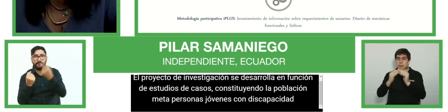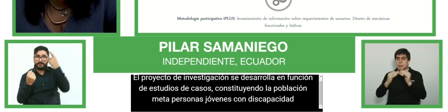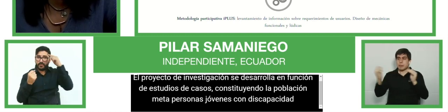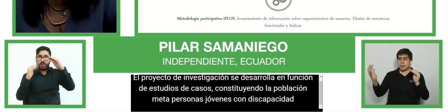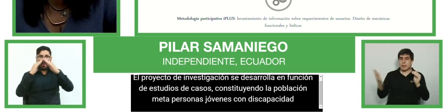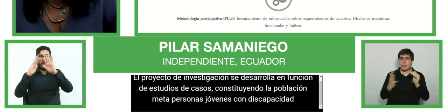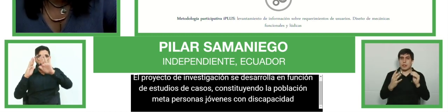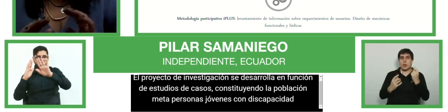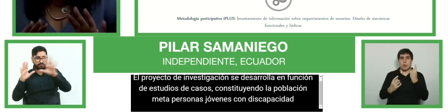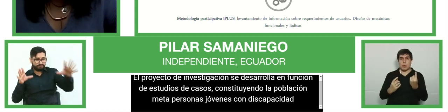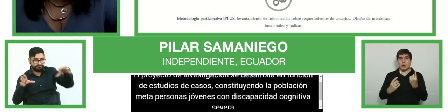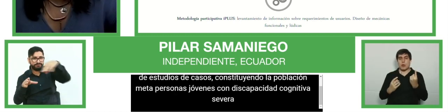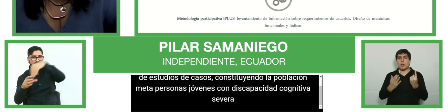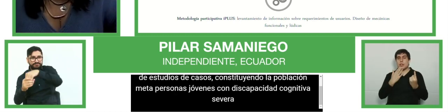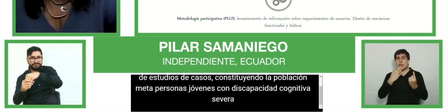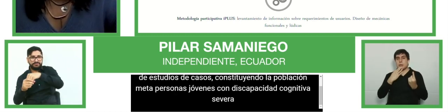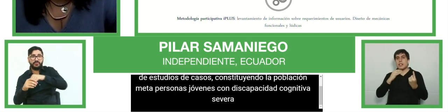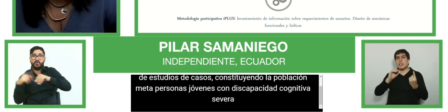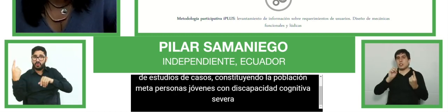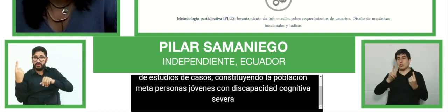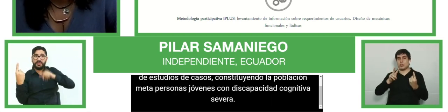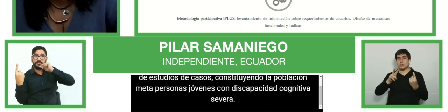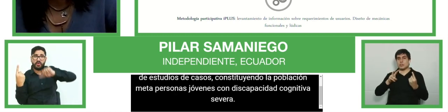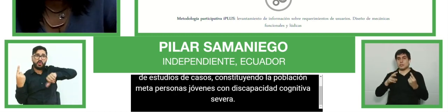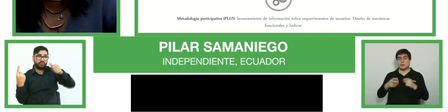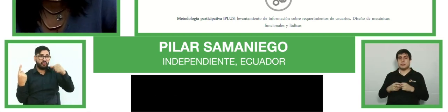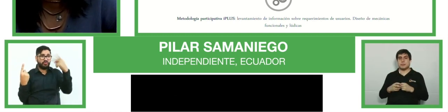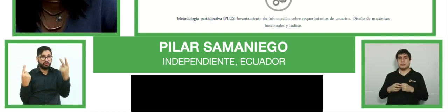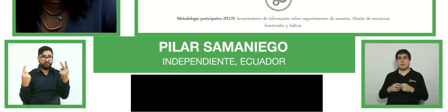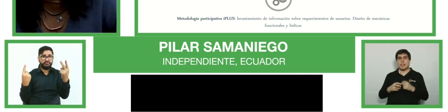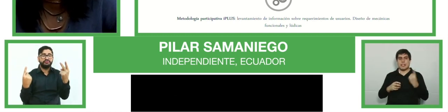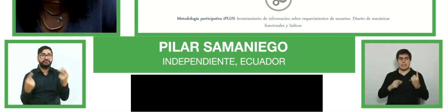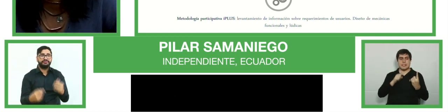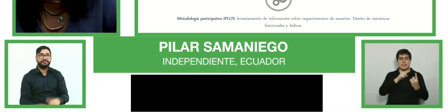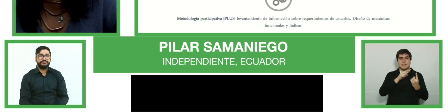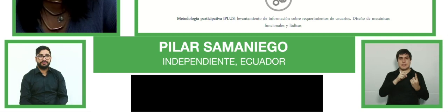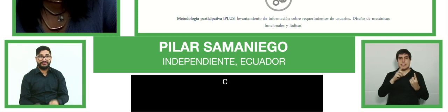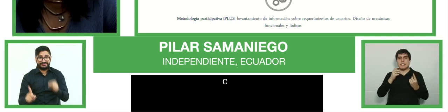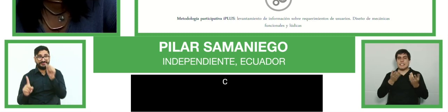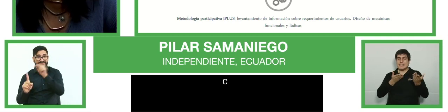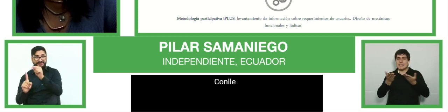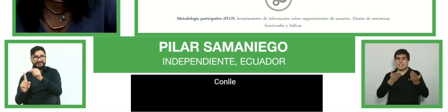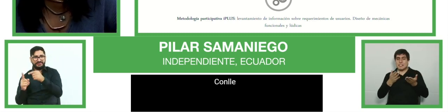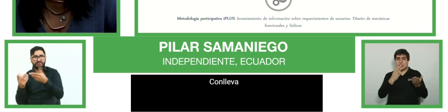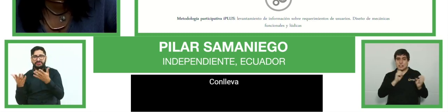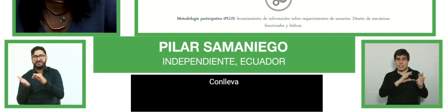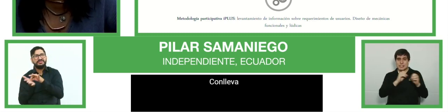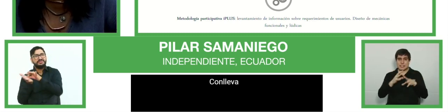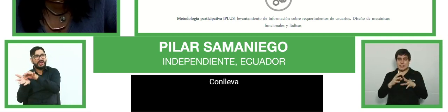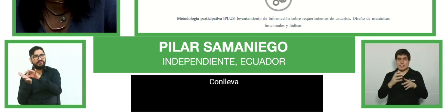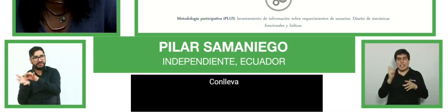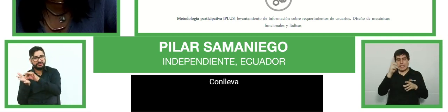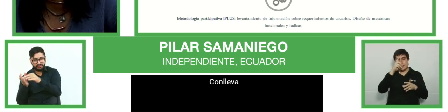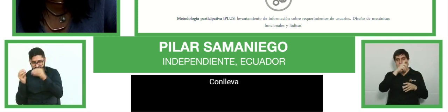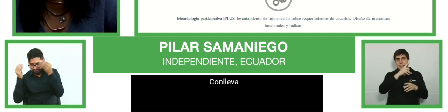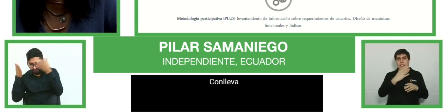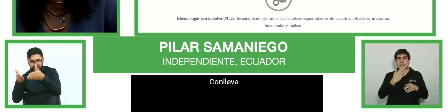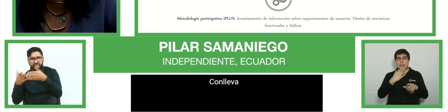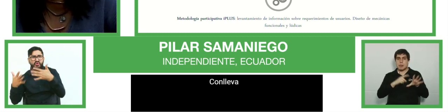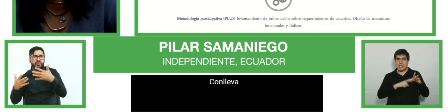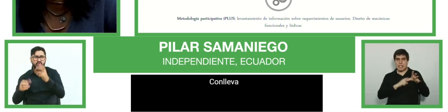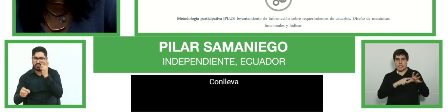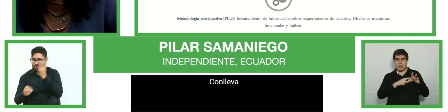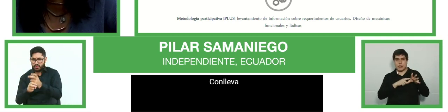of quintile one or two, that means low or no access to health